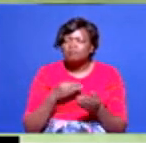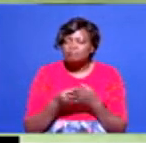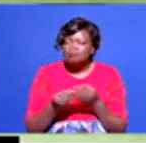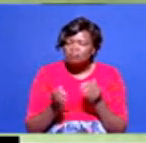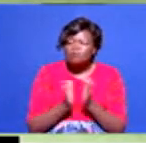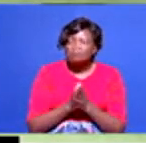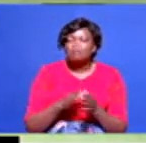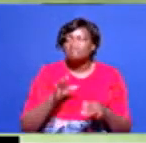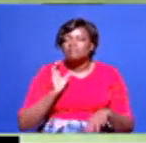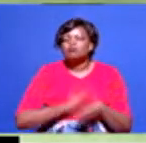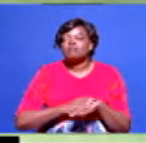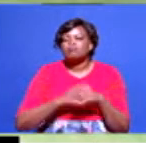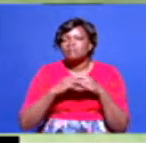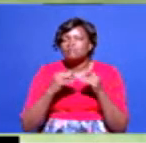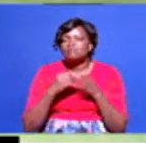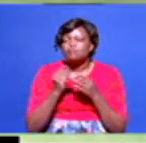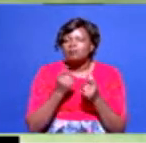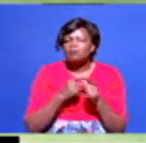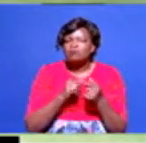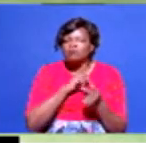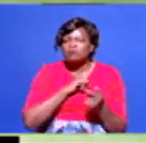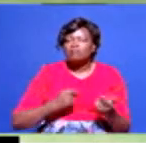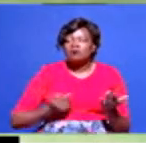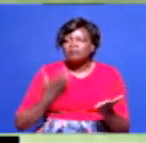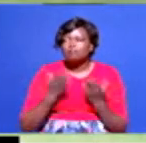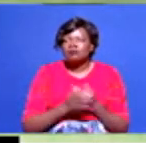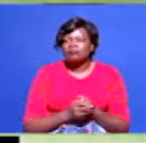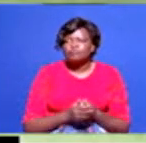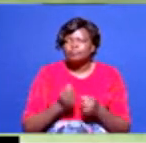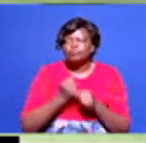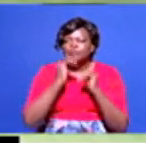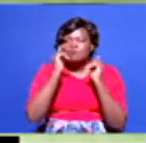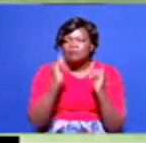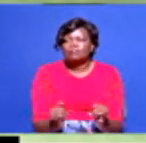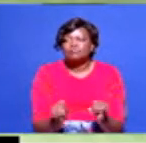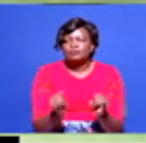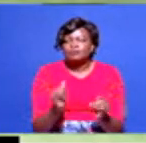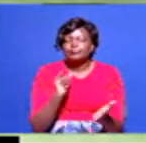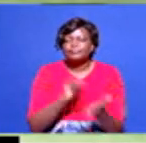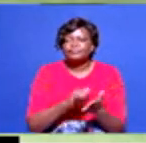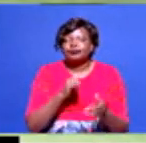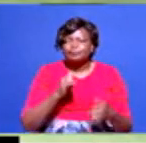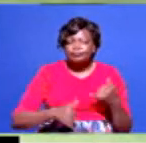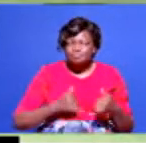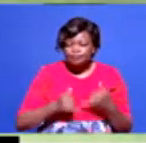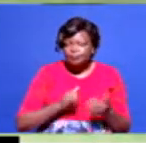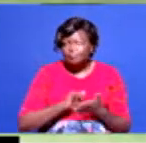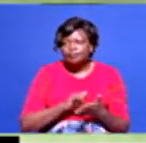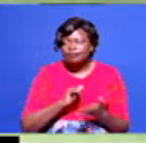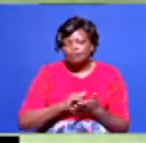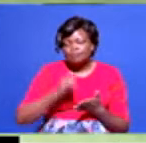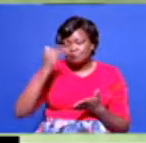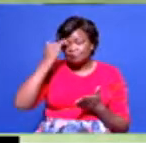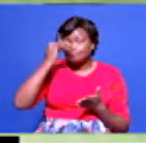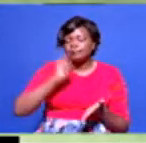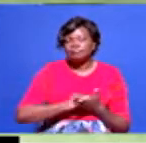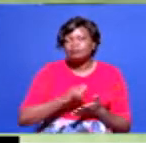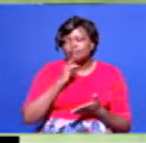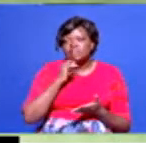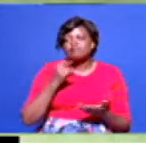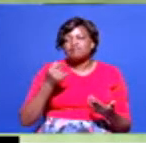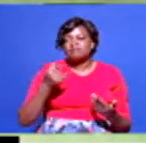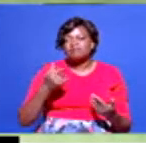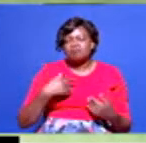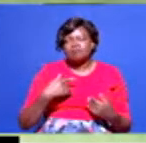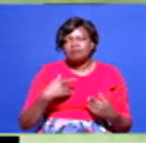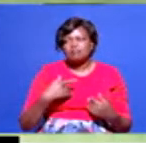comfort, and that the Lord may renew that joy that they know that their father has gone to the place he